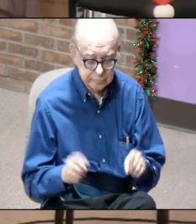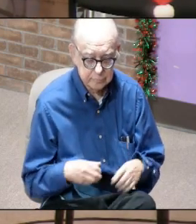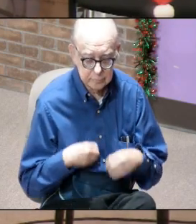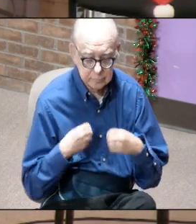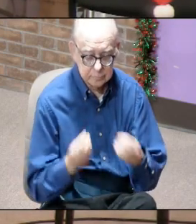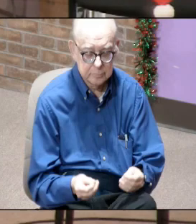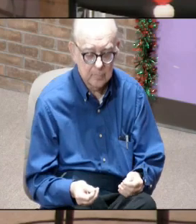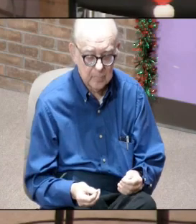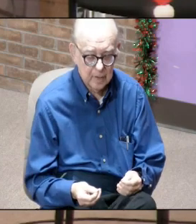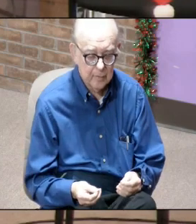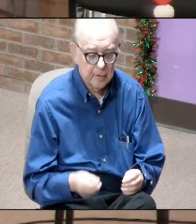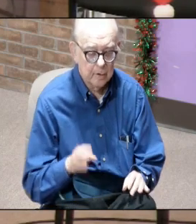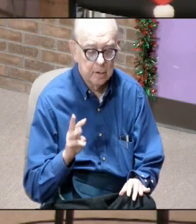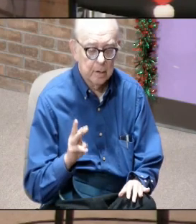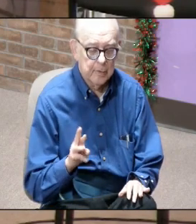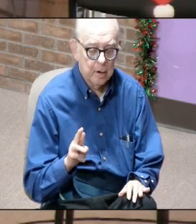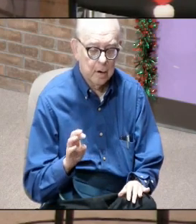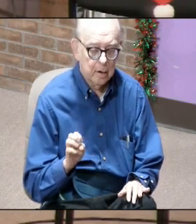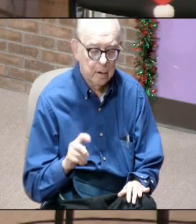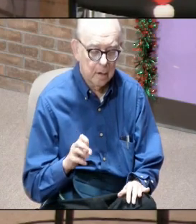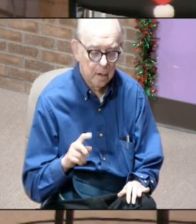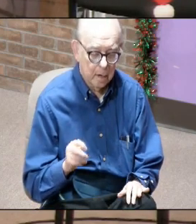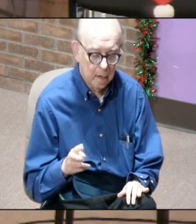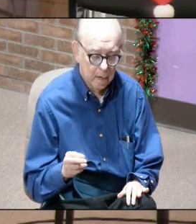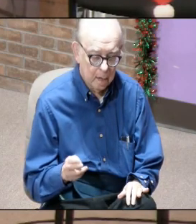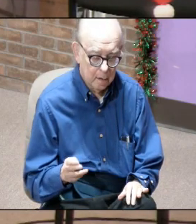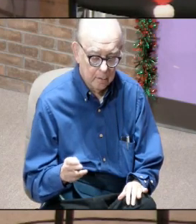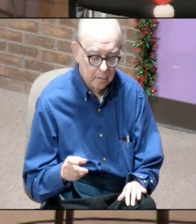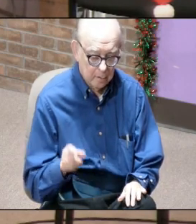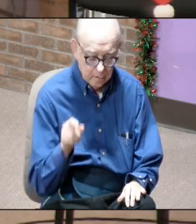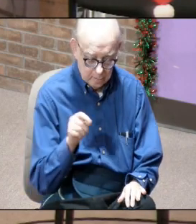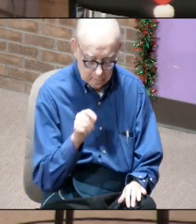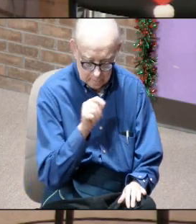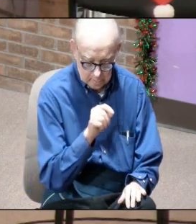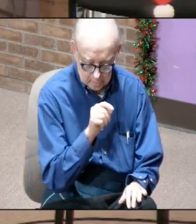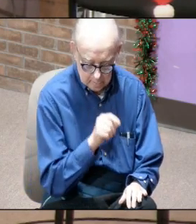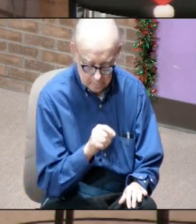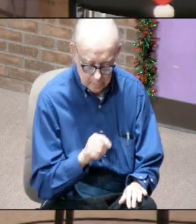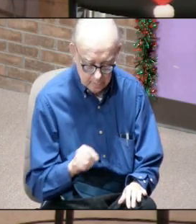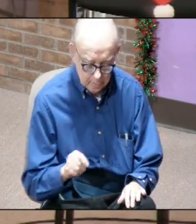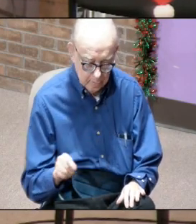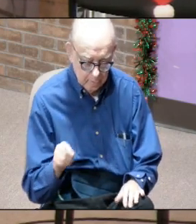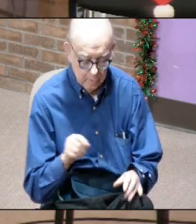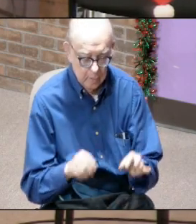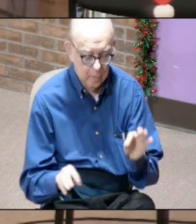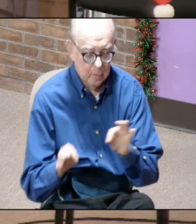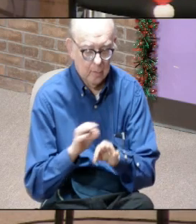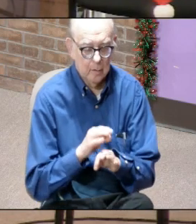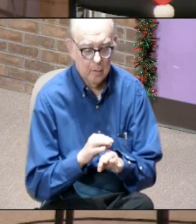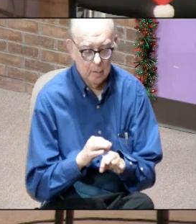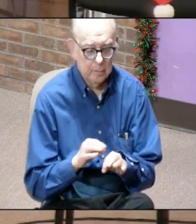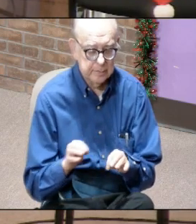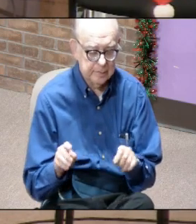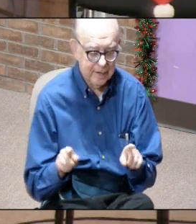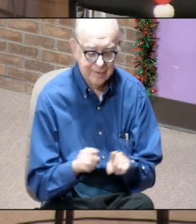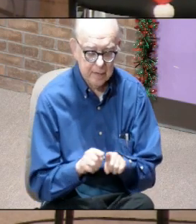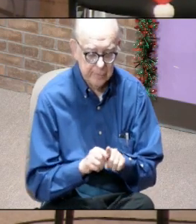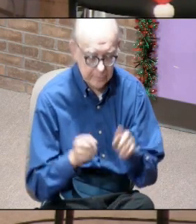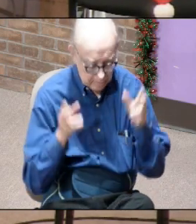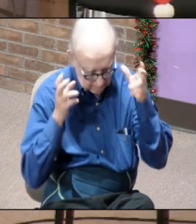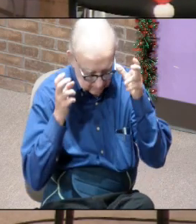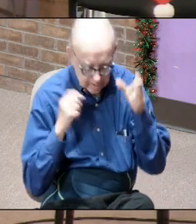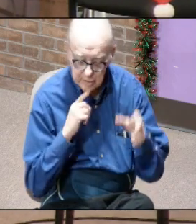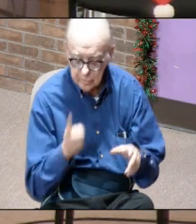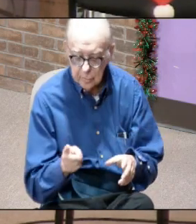give them a wreath, and it would be woven, and it would actually it would serve as a crown, saying that they were